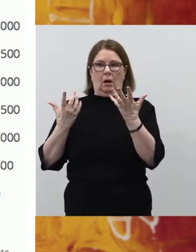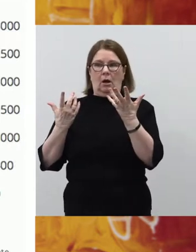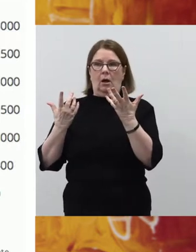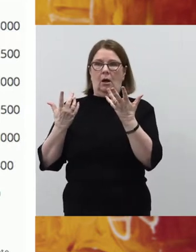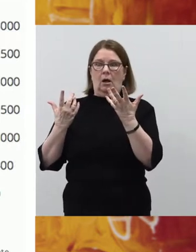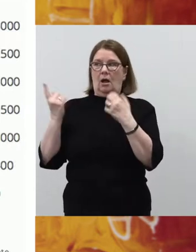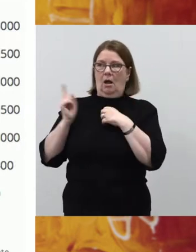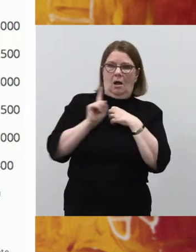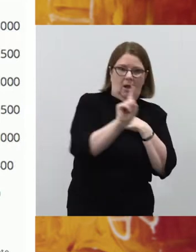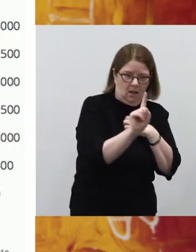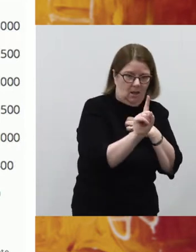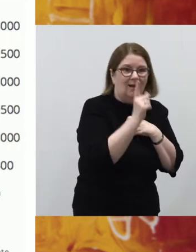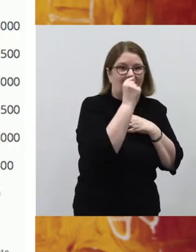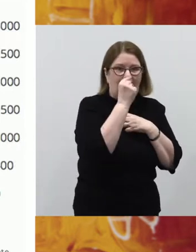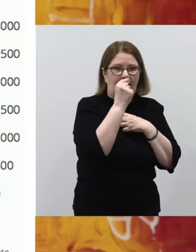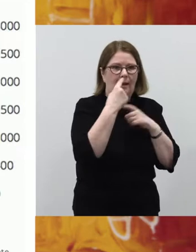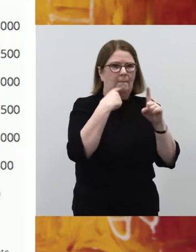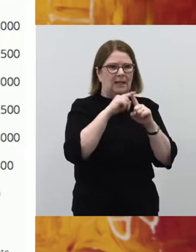17.